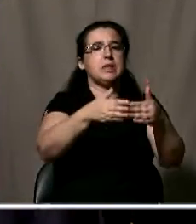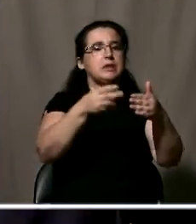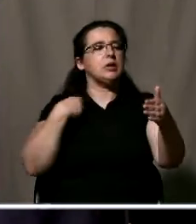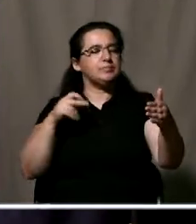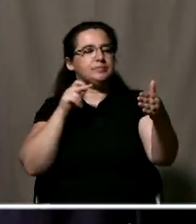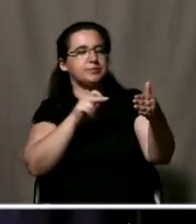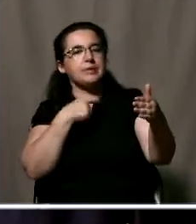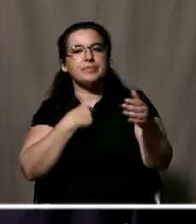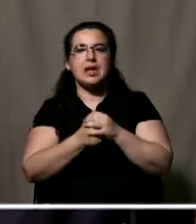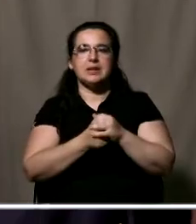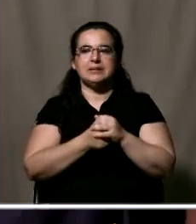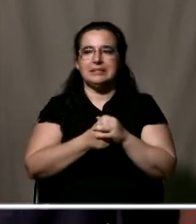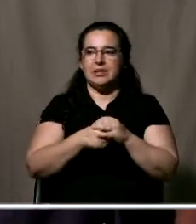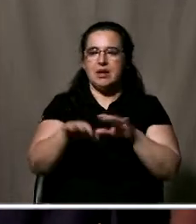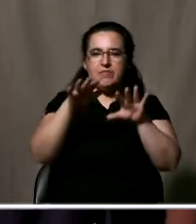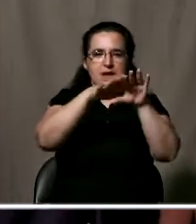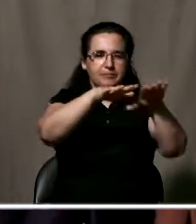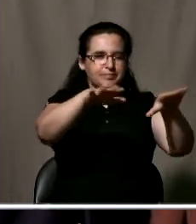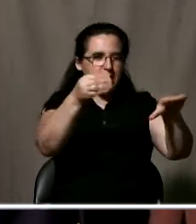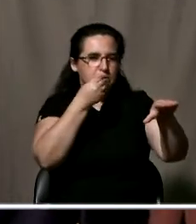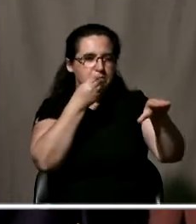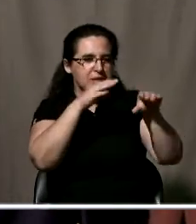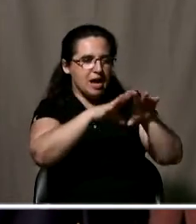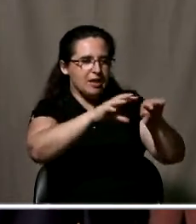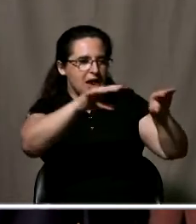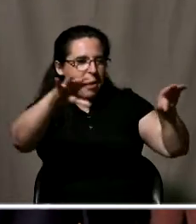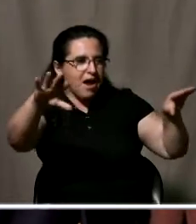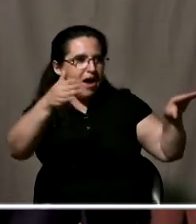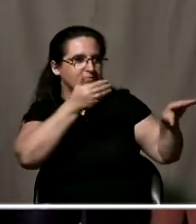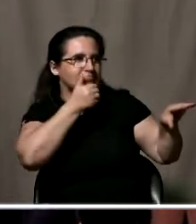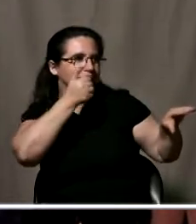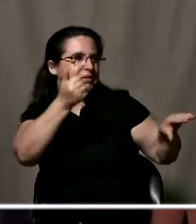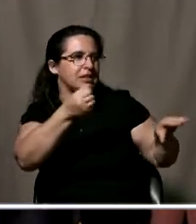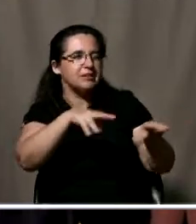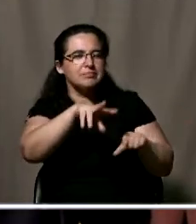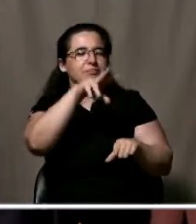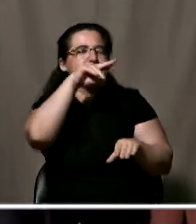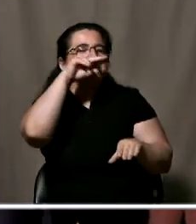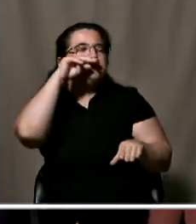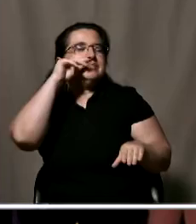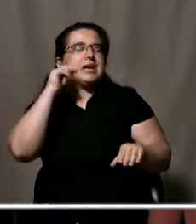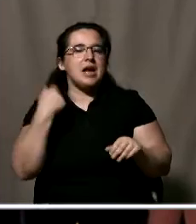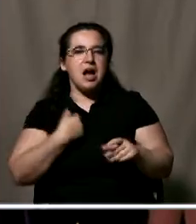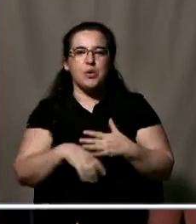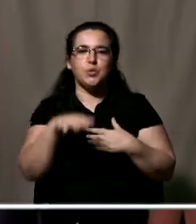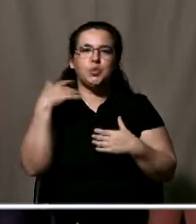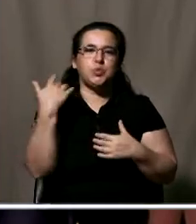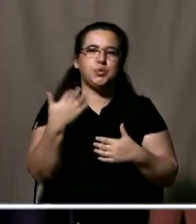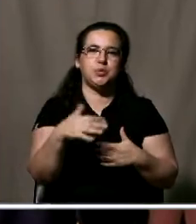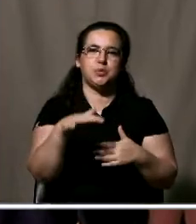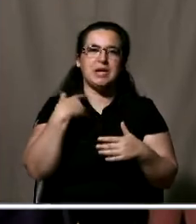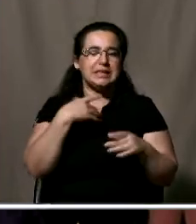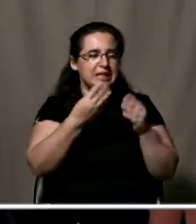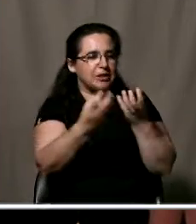Ele olhava, enfim, e viu aqueles buffets. He smelled the food being cooked in the dining room. Ele cheirou aquela comida a